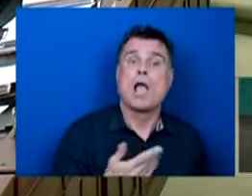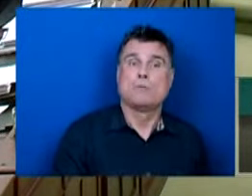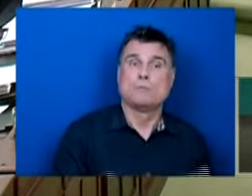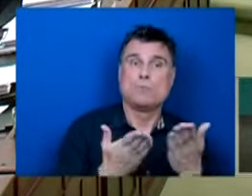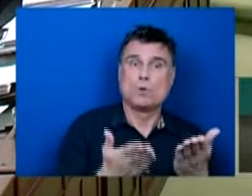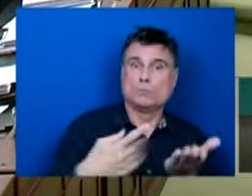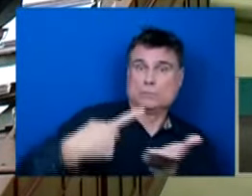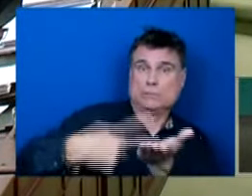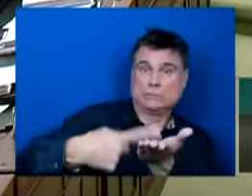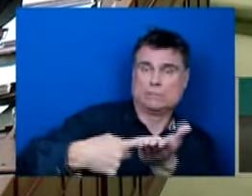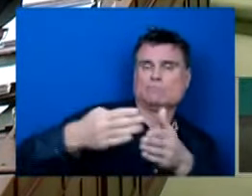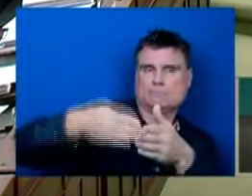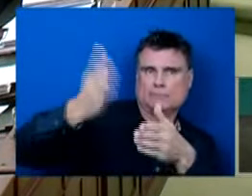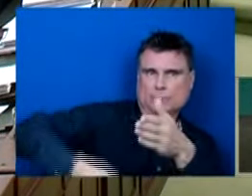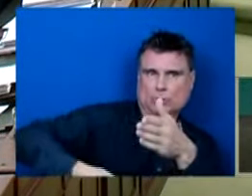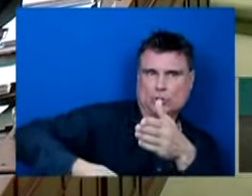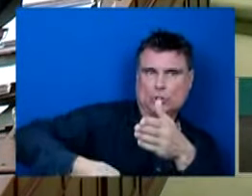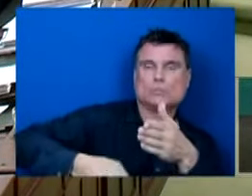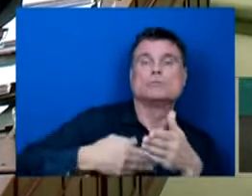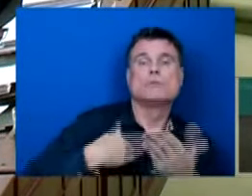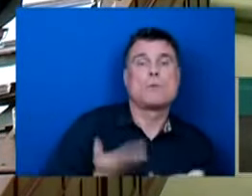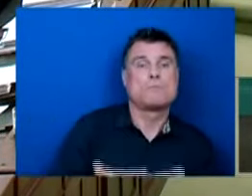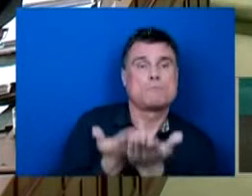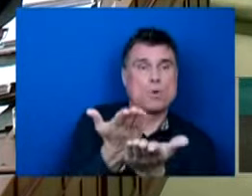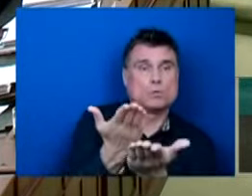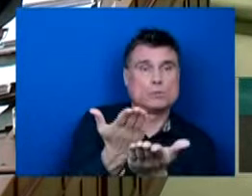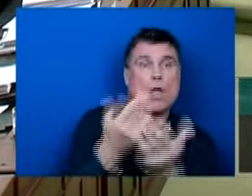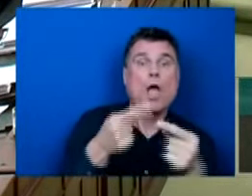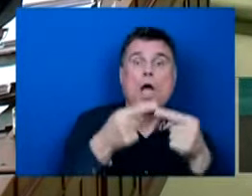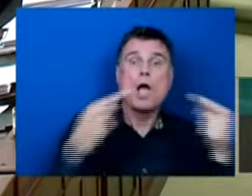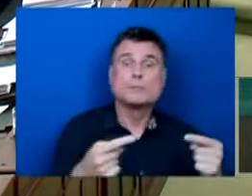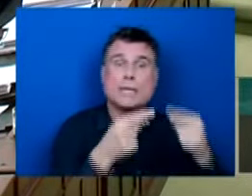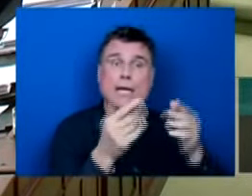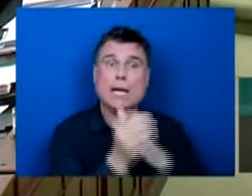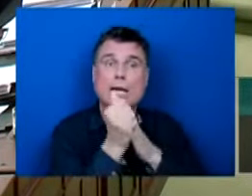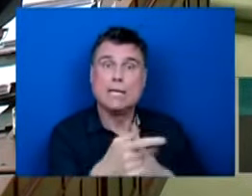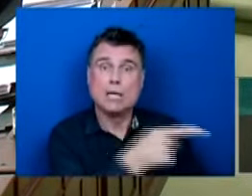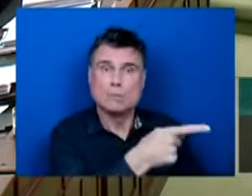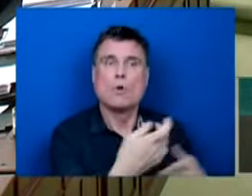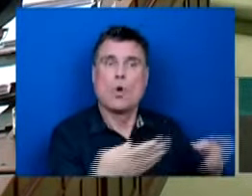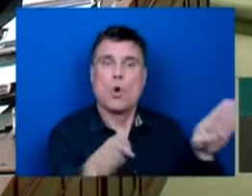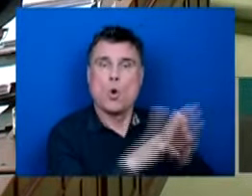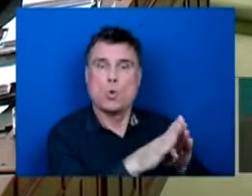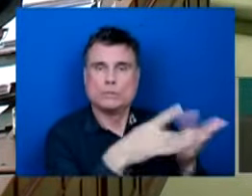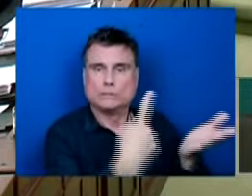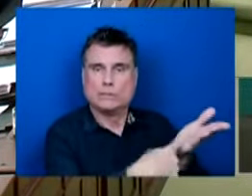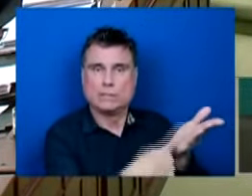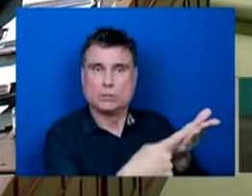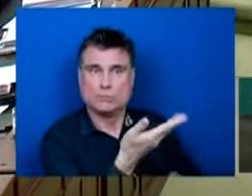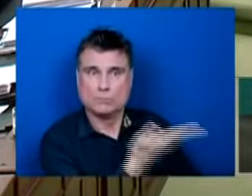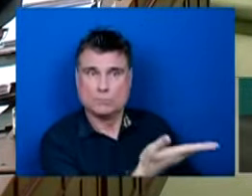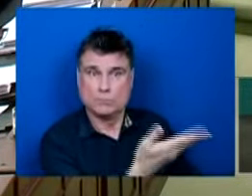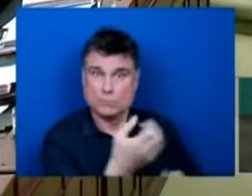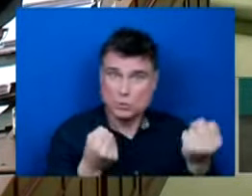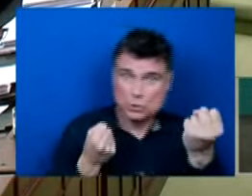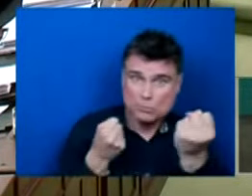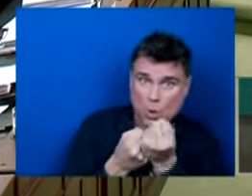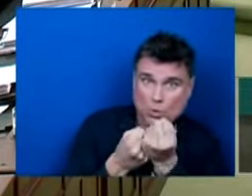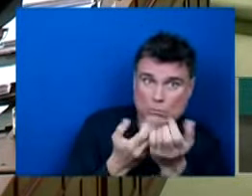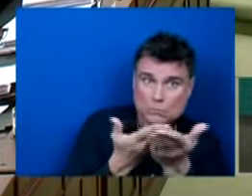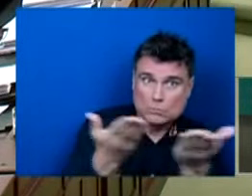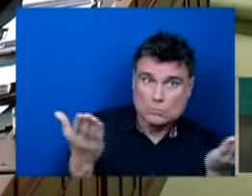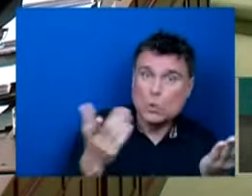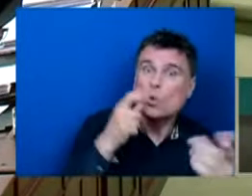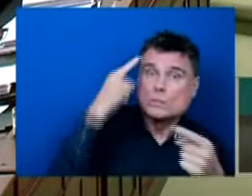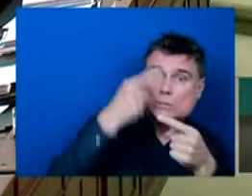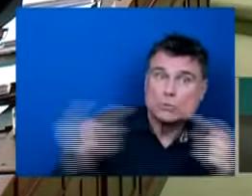Deputy Opposition House Leader to adjourn debate, all those in favour, please say aye. Any opposed, please say no. In